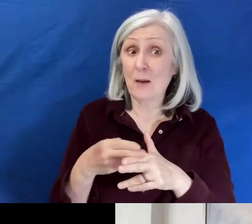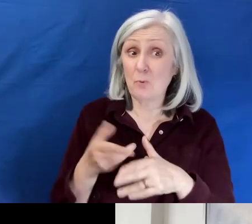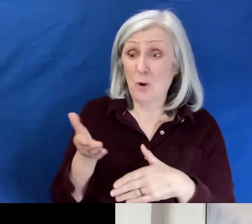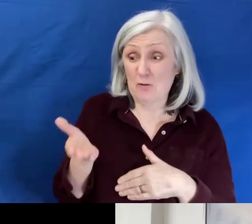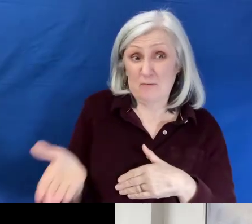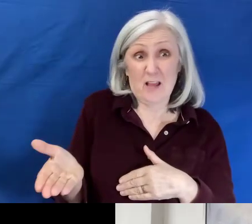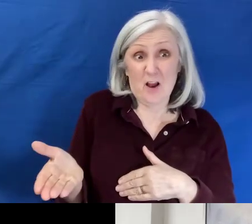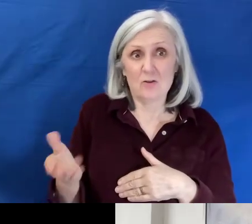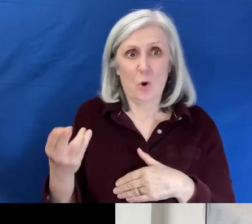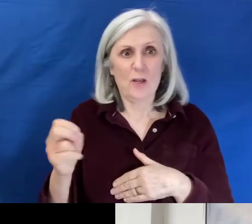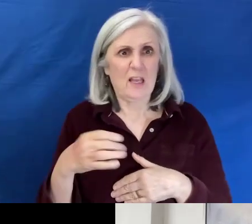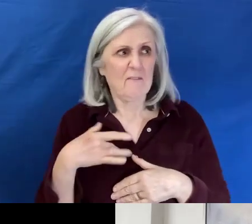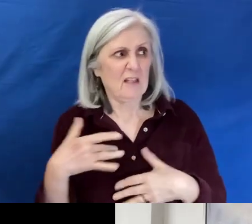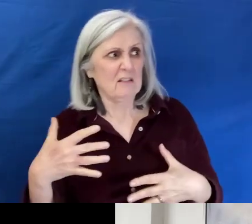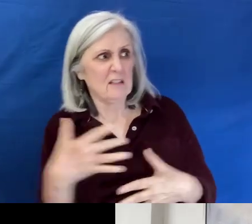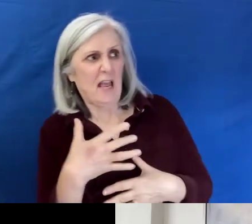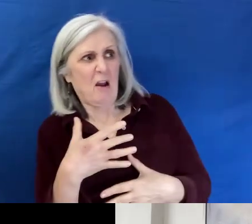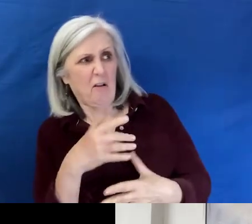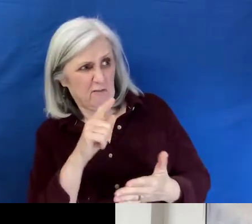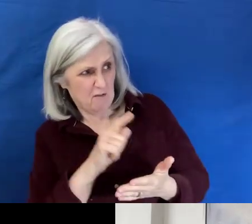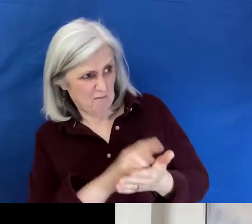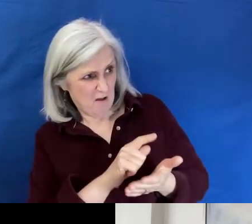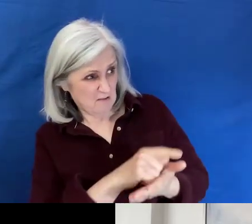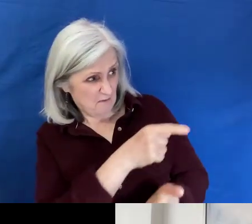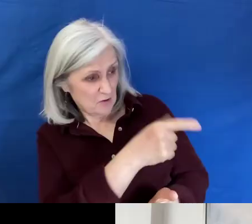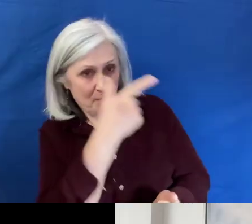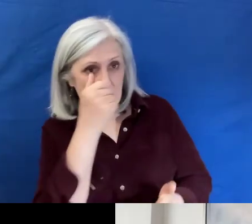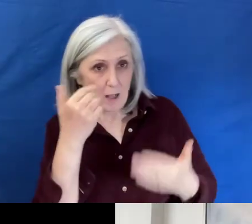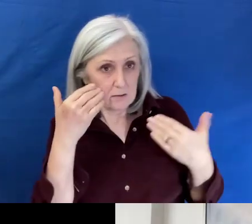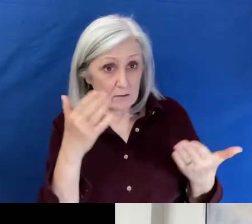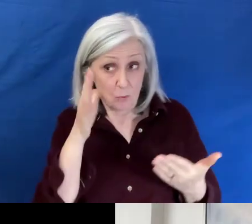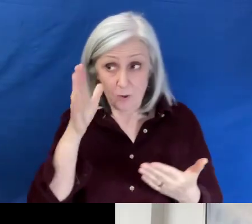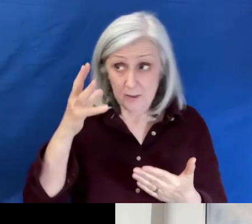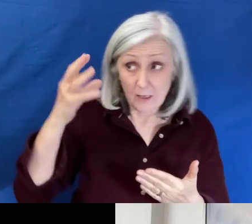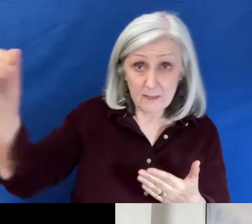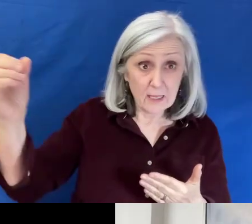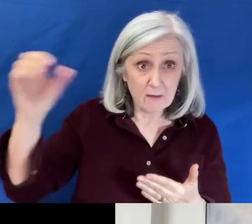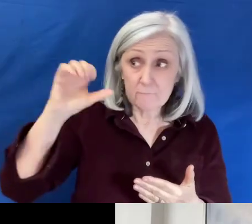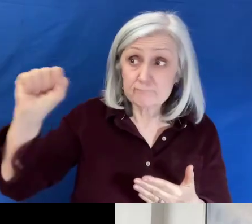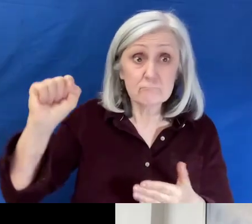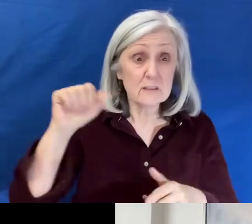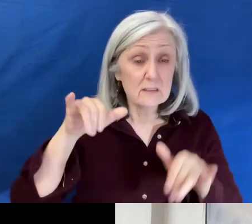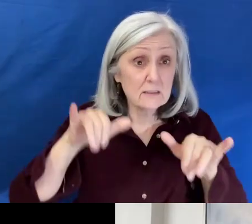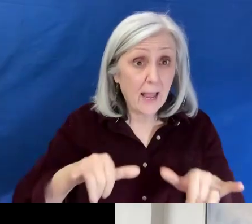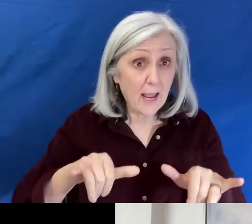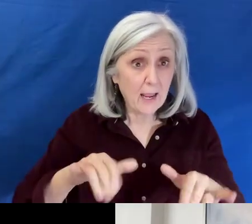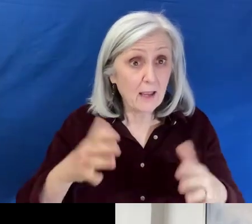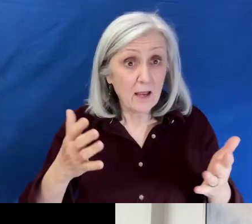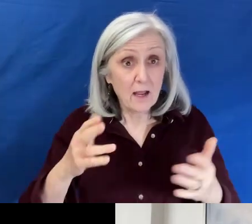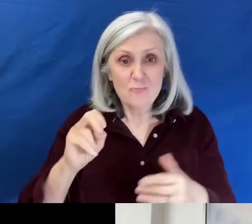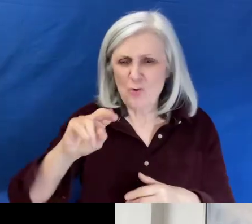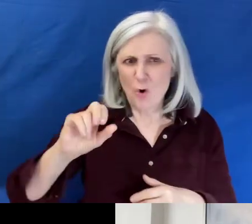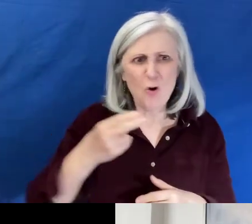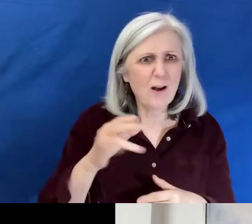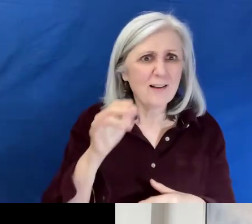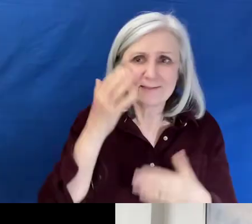scared to fall for someone because he doesn't know if he's going to be leaving or staying or what. And in a certain way, Nora also doesn't really know if